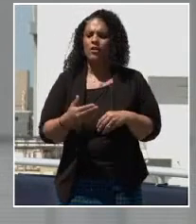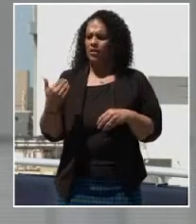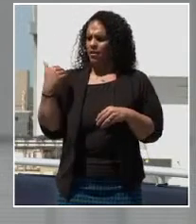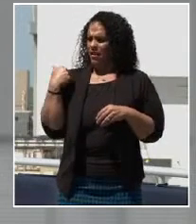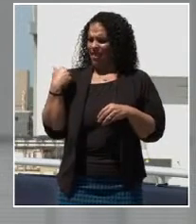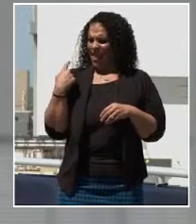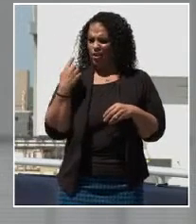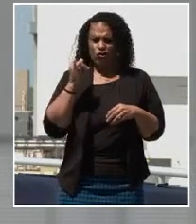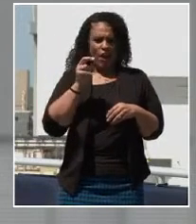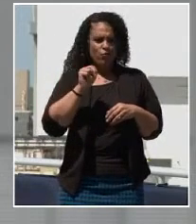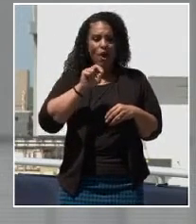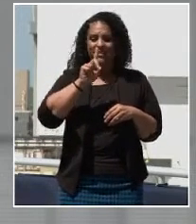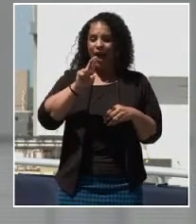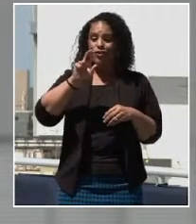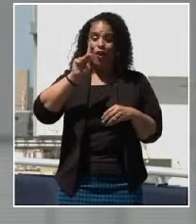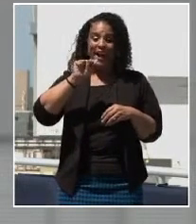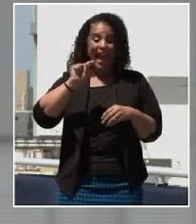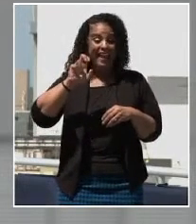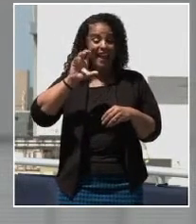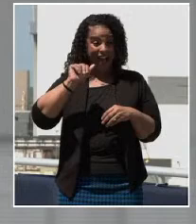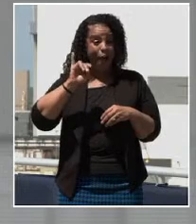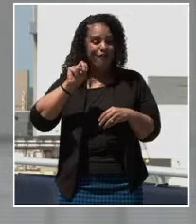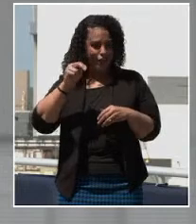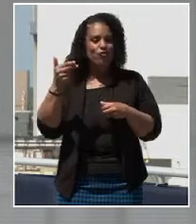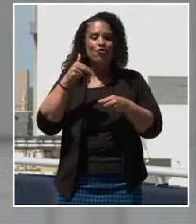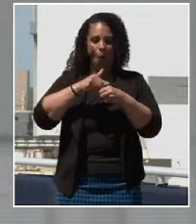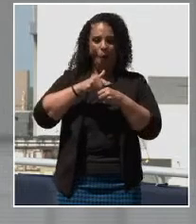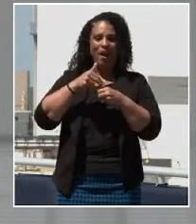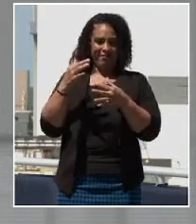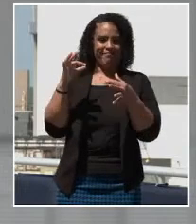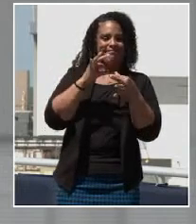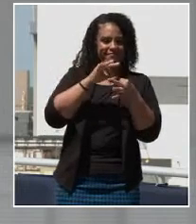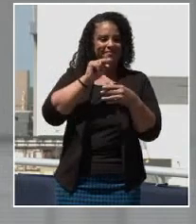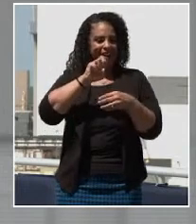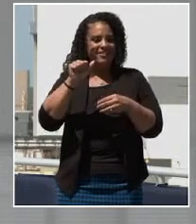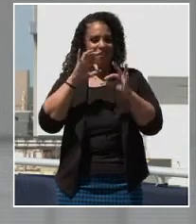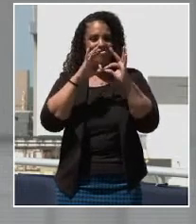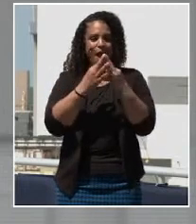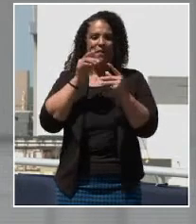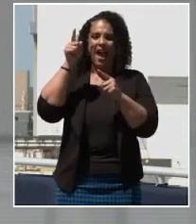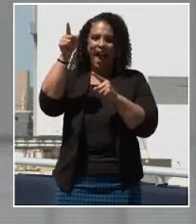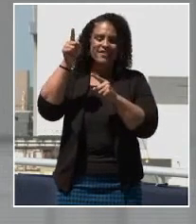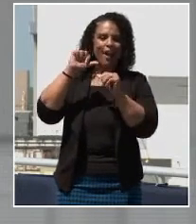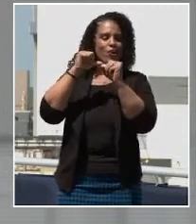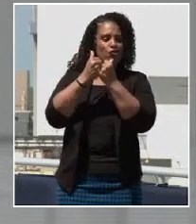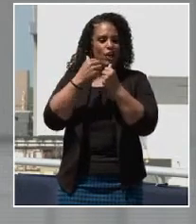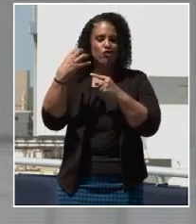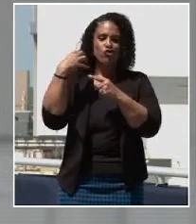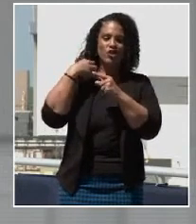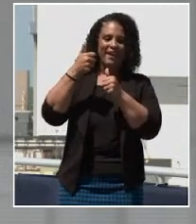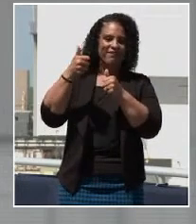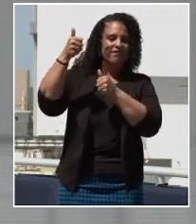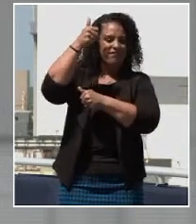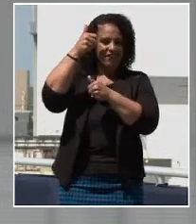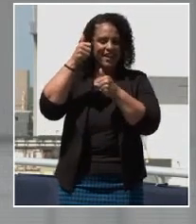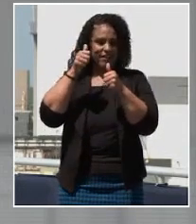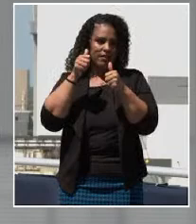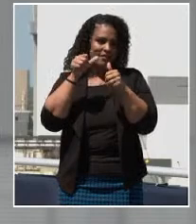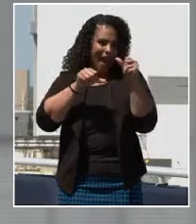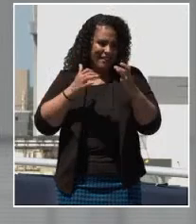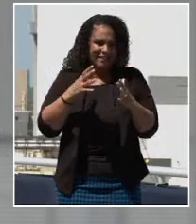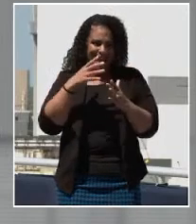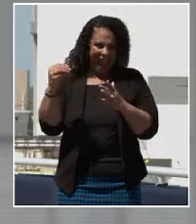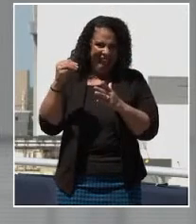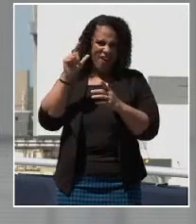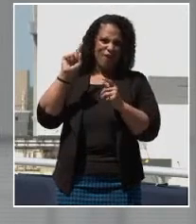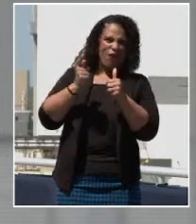January Dr Kate Calvin joined the NASA family as the agency's chief science scientist and first senior climate